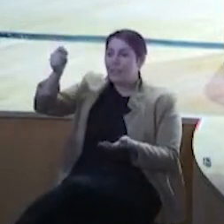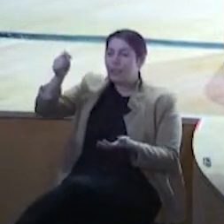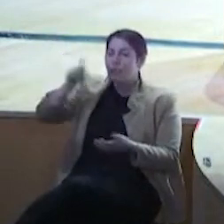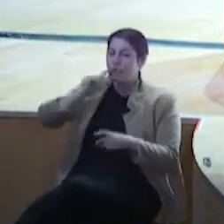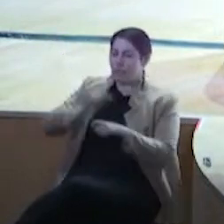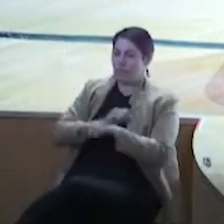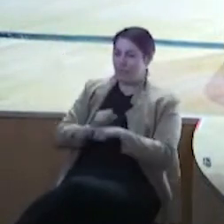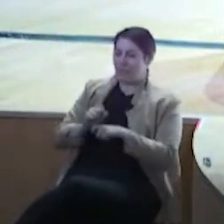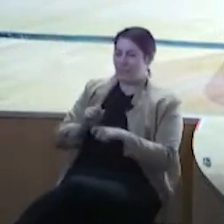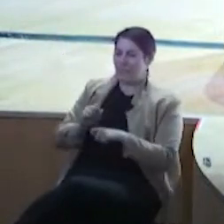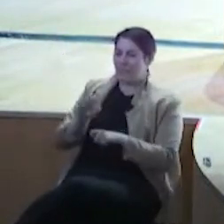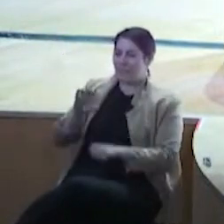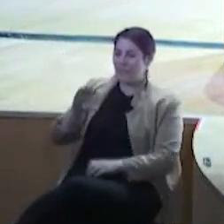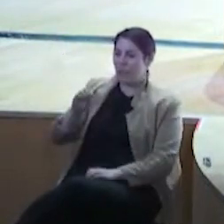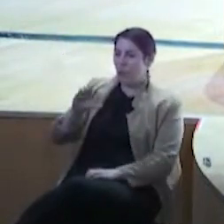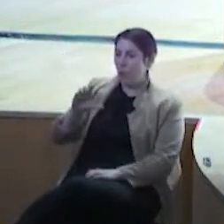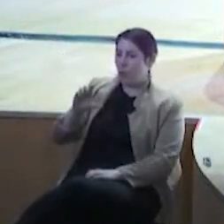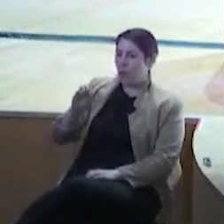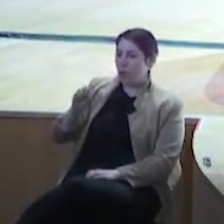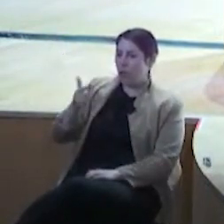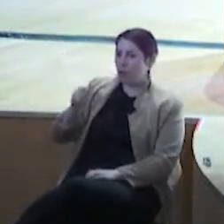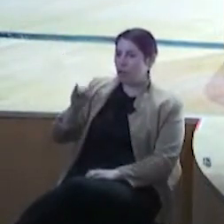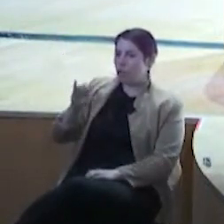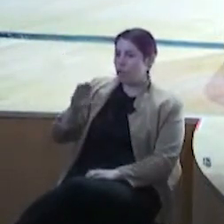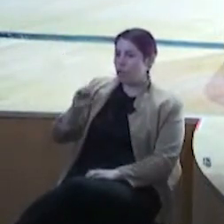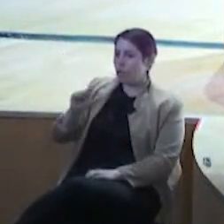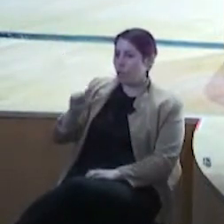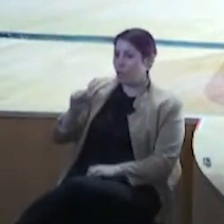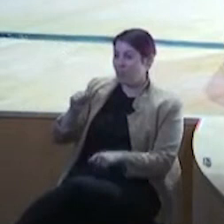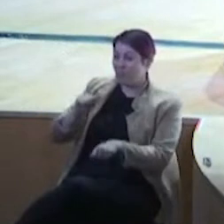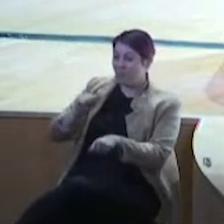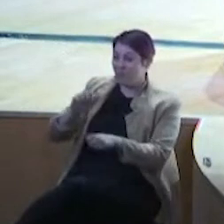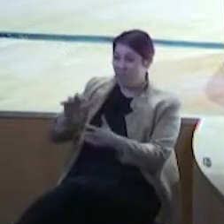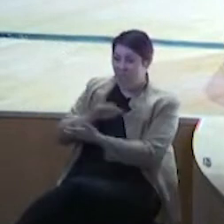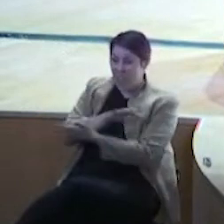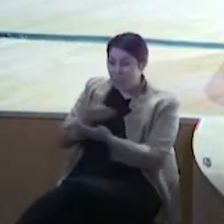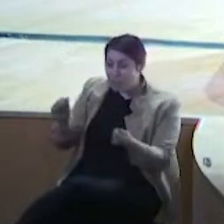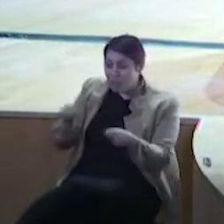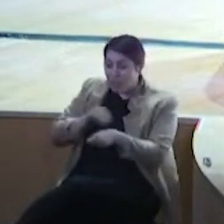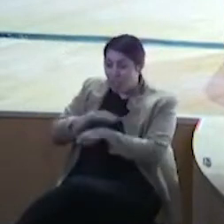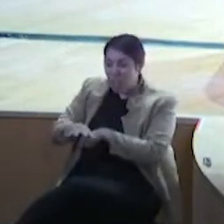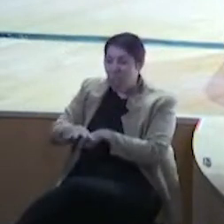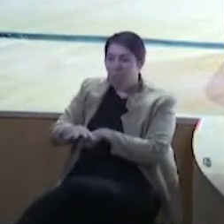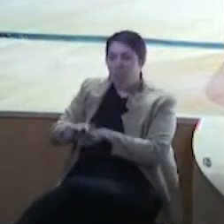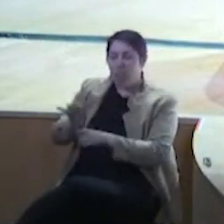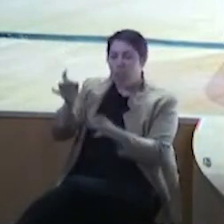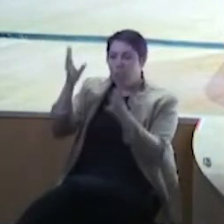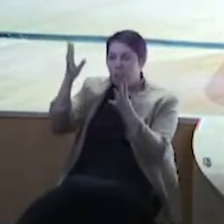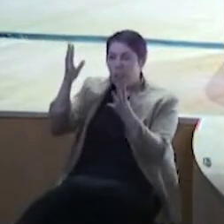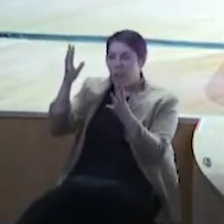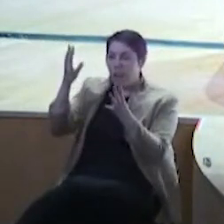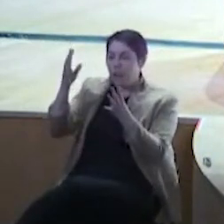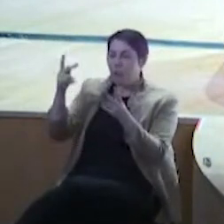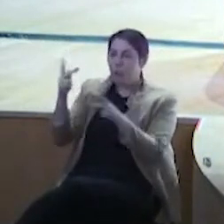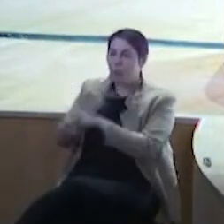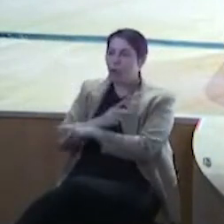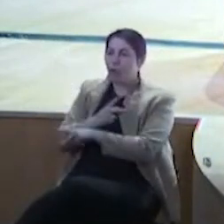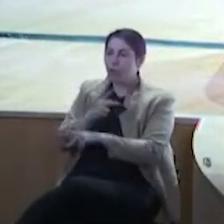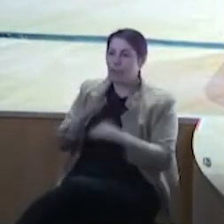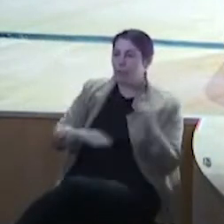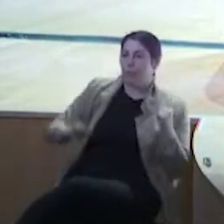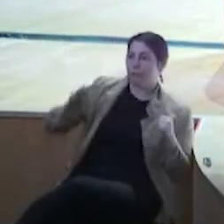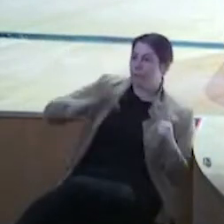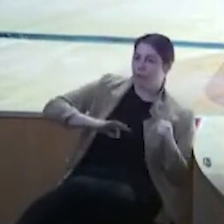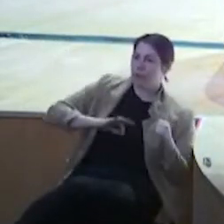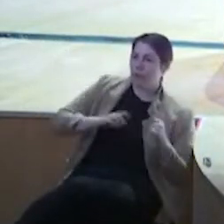ecological damage that was done, some could argue, outweighed the benefit of the